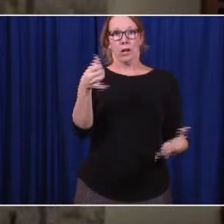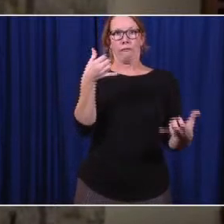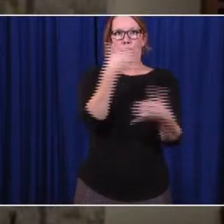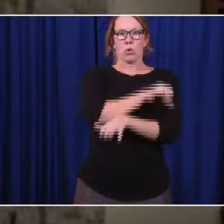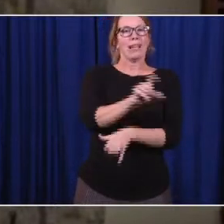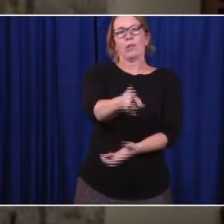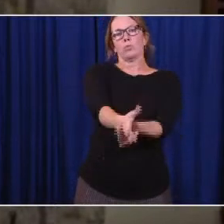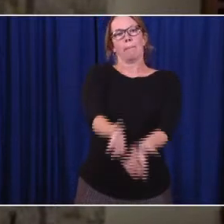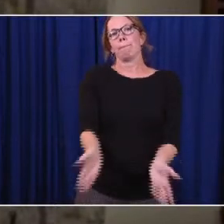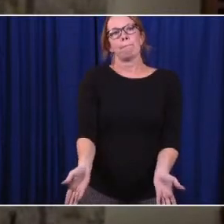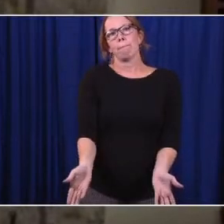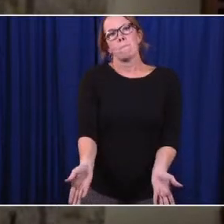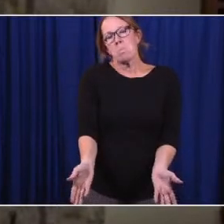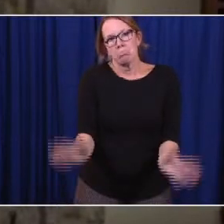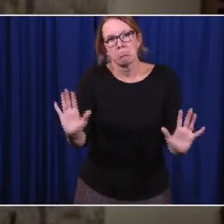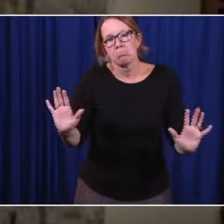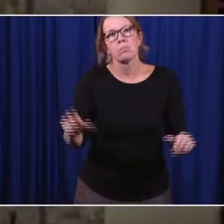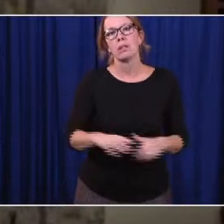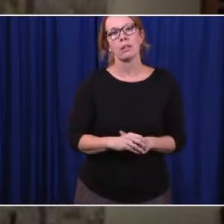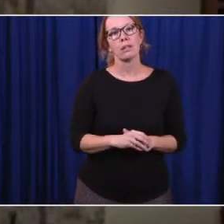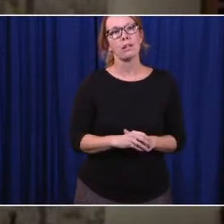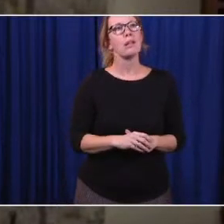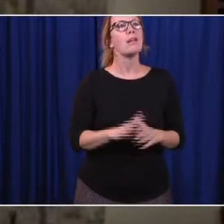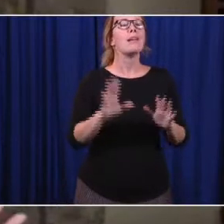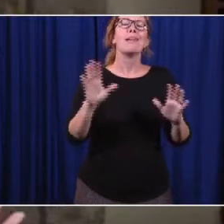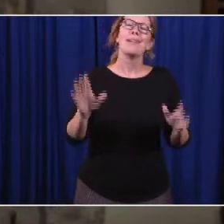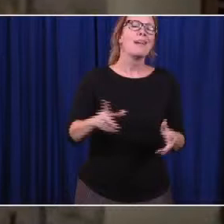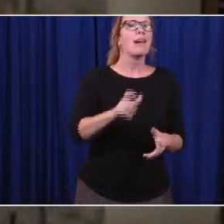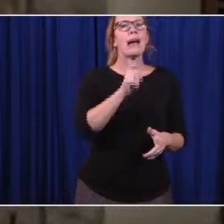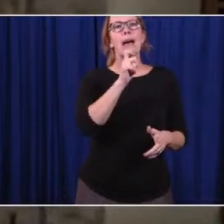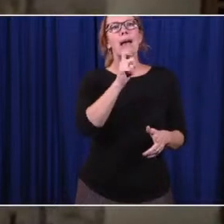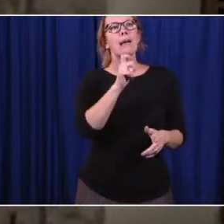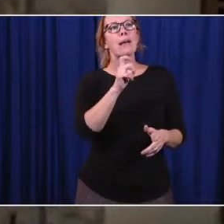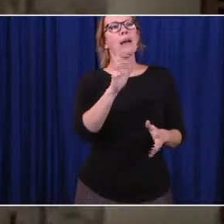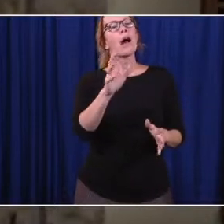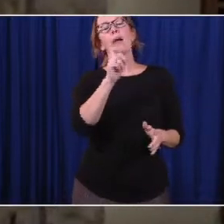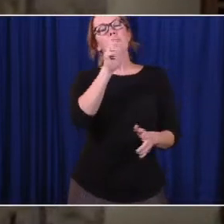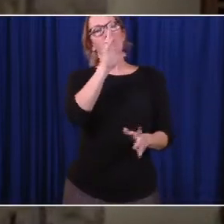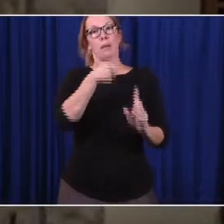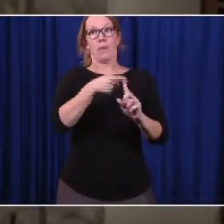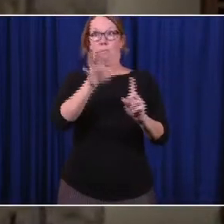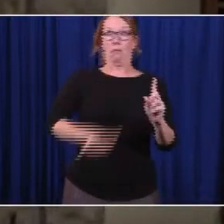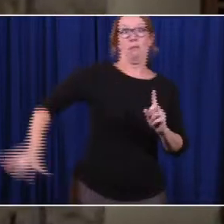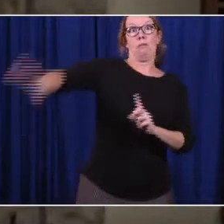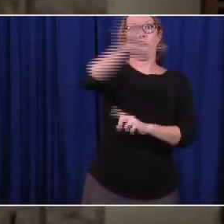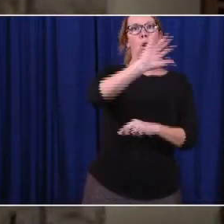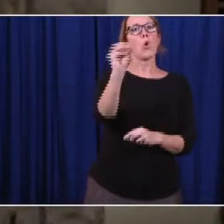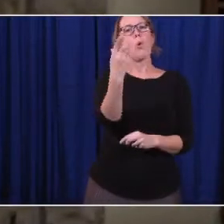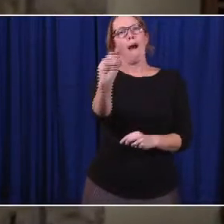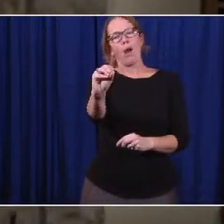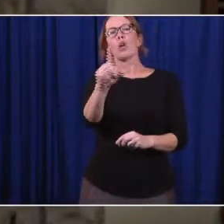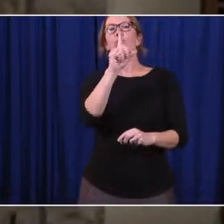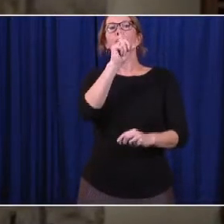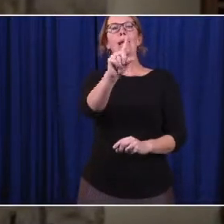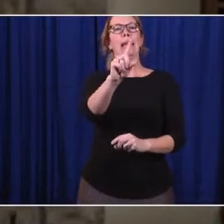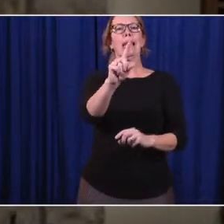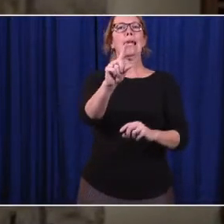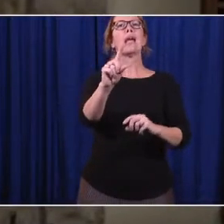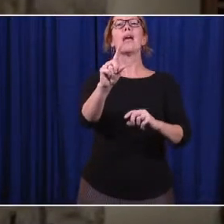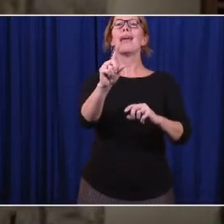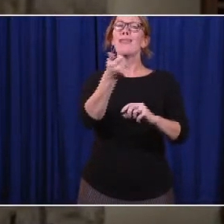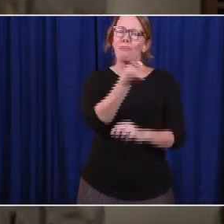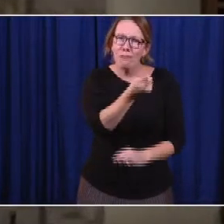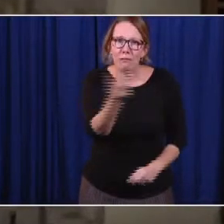stop. And we've just got to get, and I'm not talking about most Ohio. There's just a small number of people